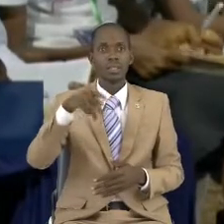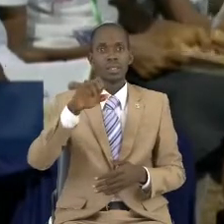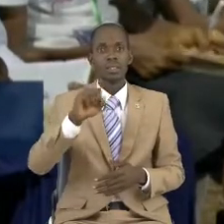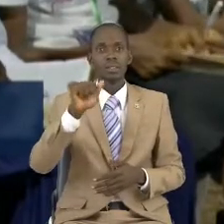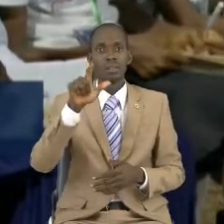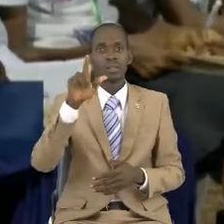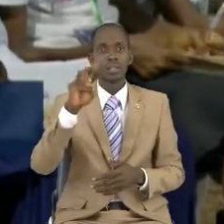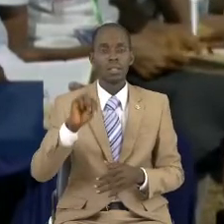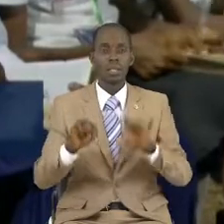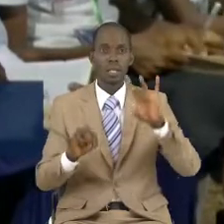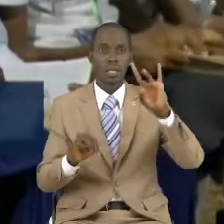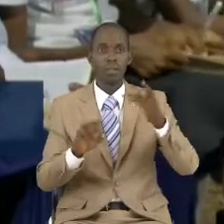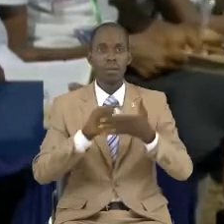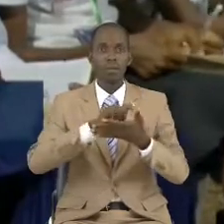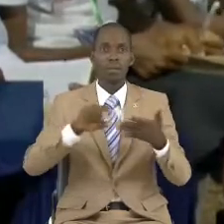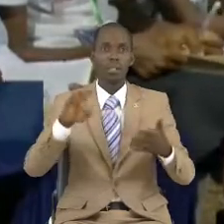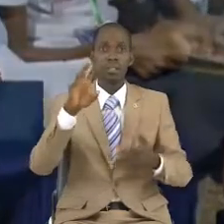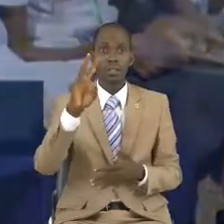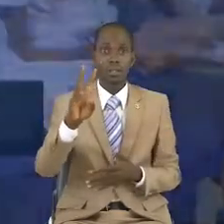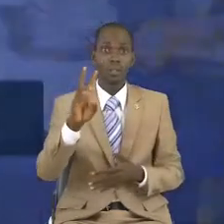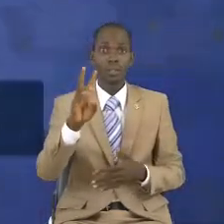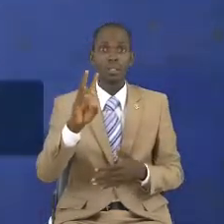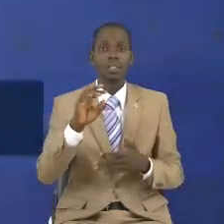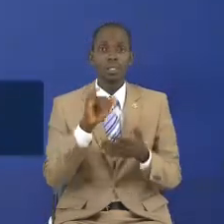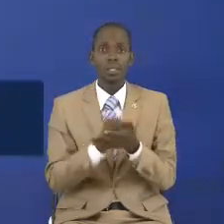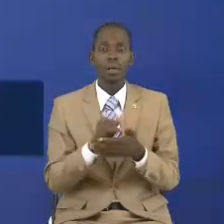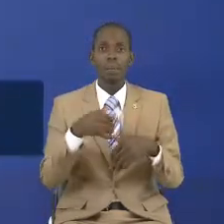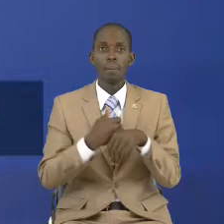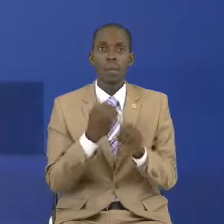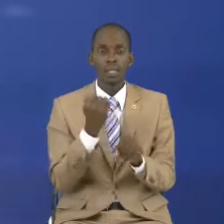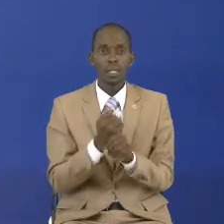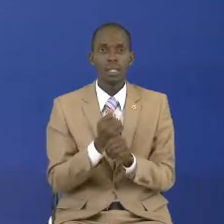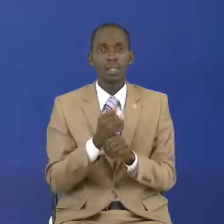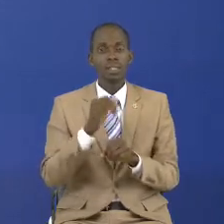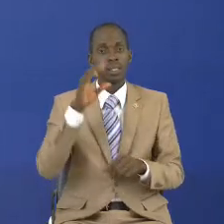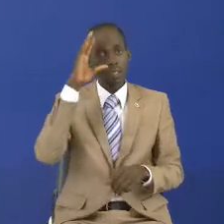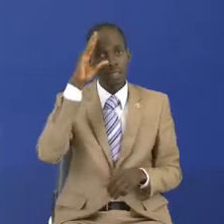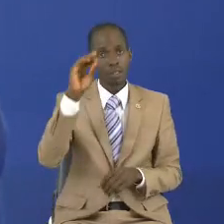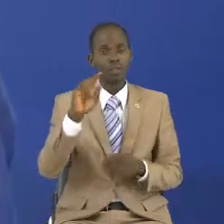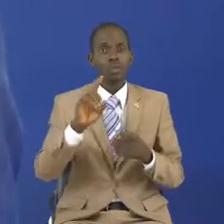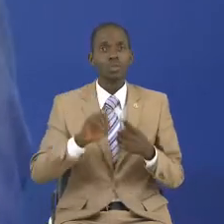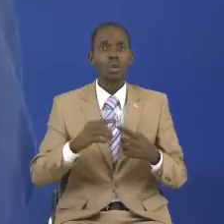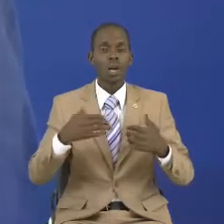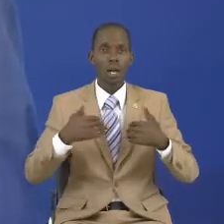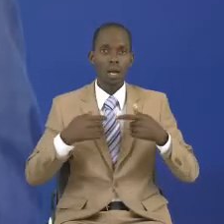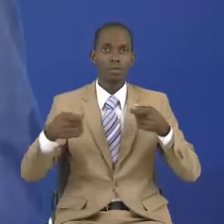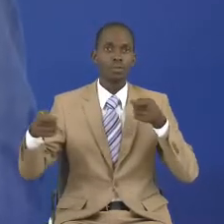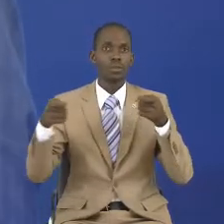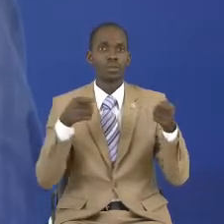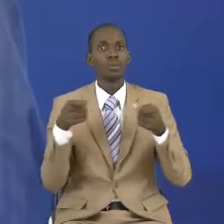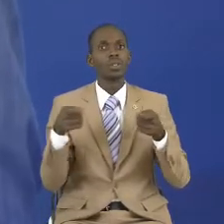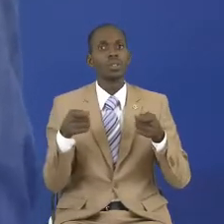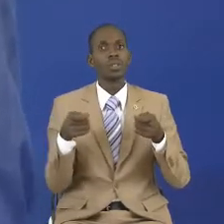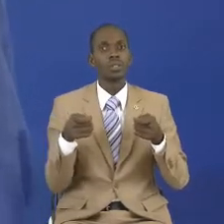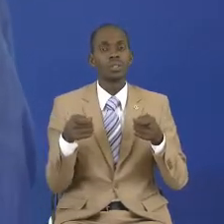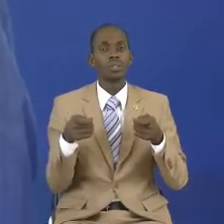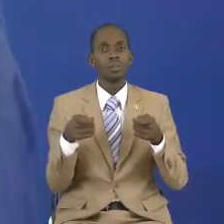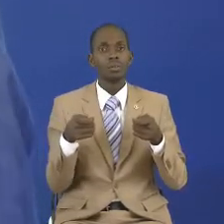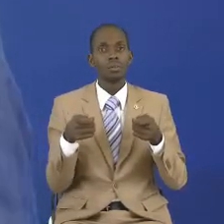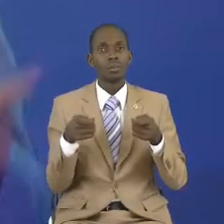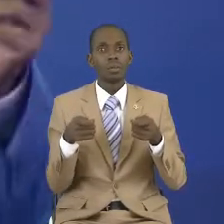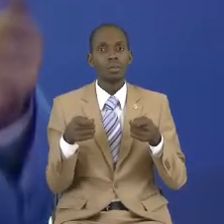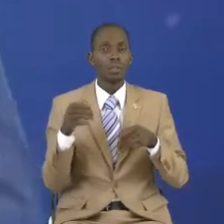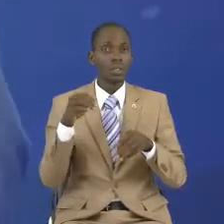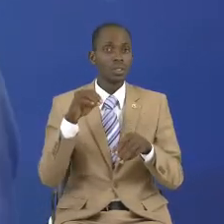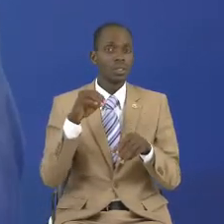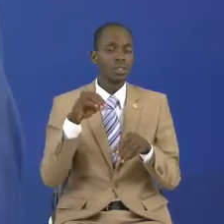thou mayest him to have dominion the submits thousands of